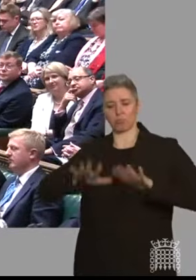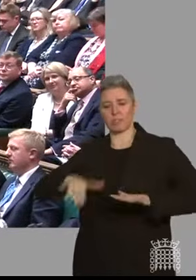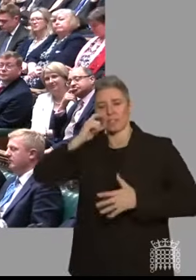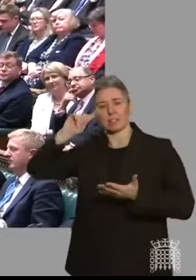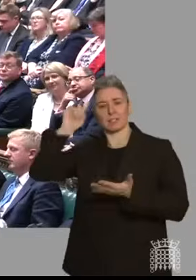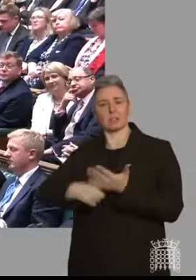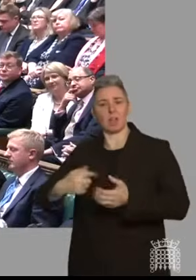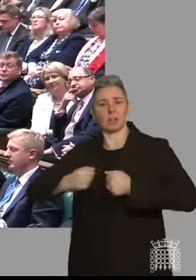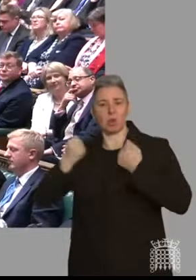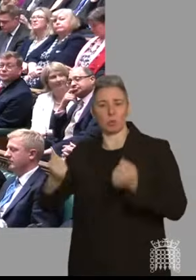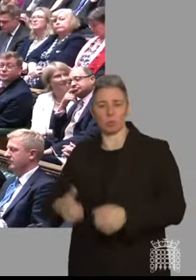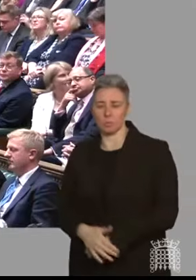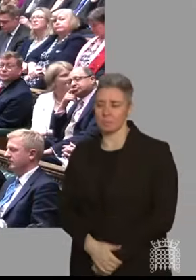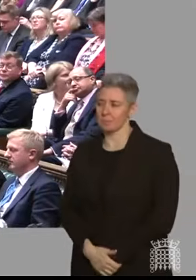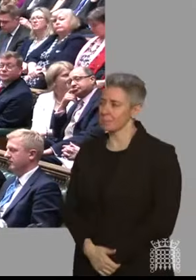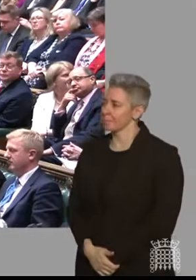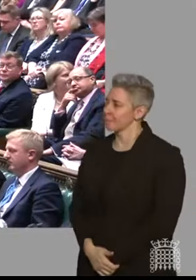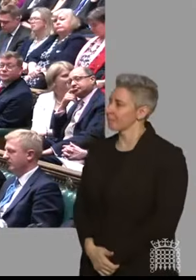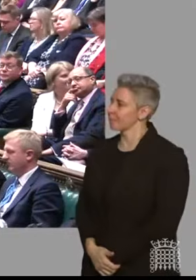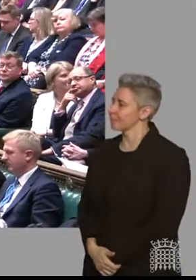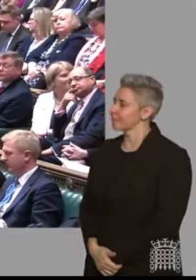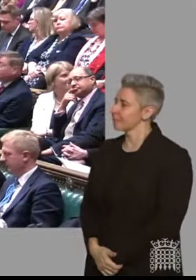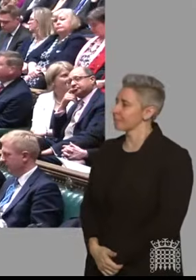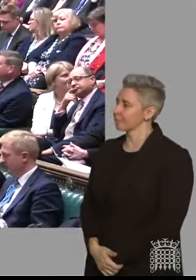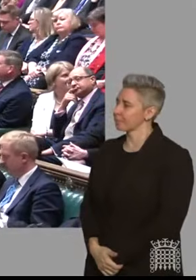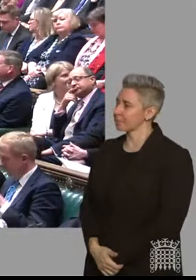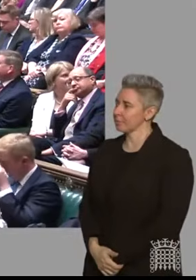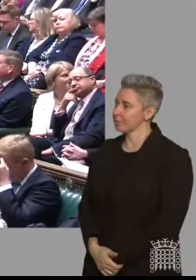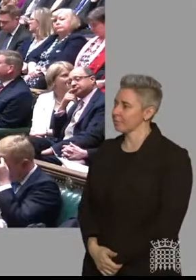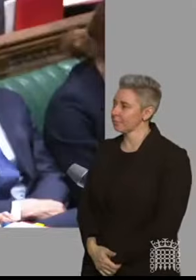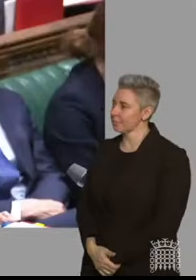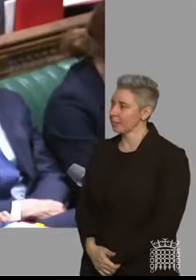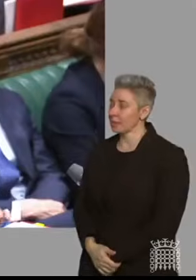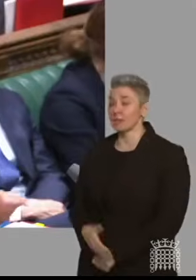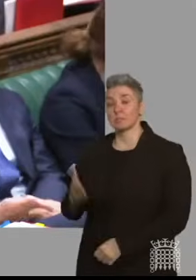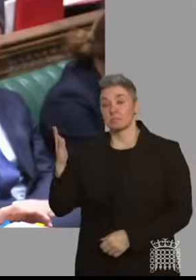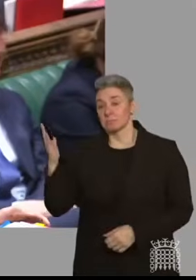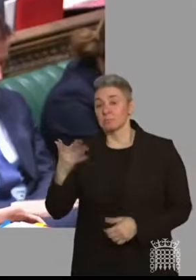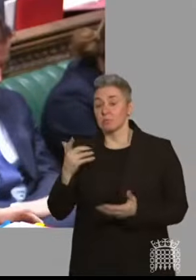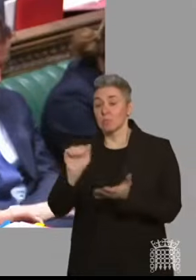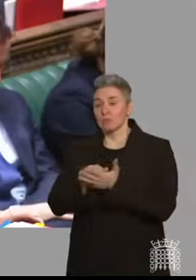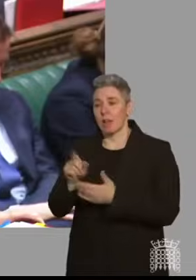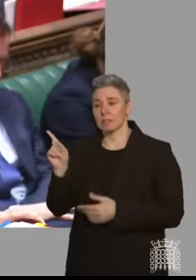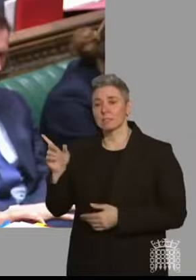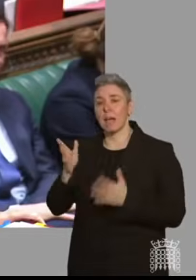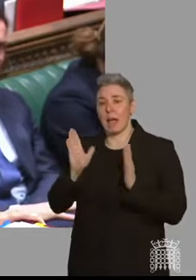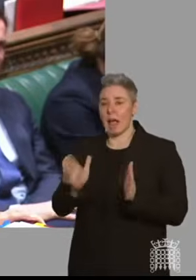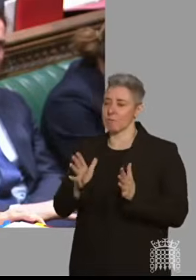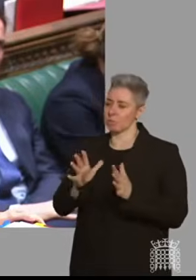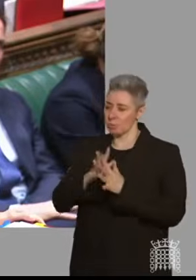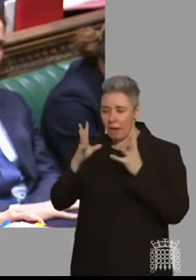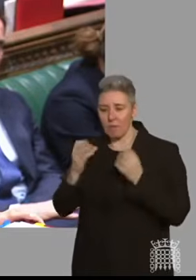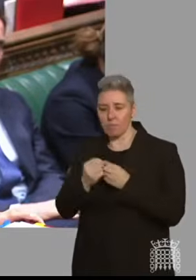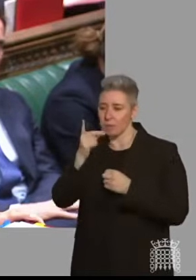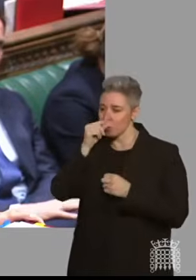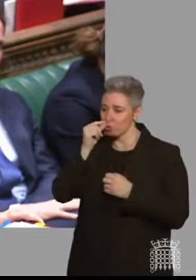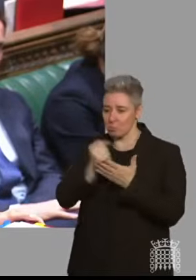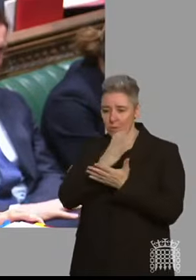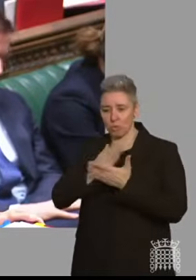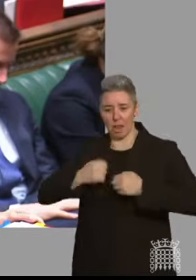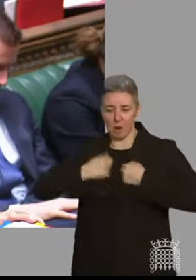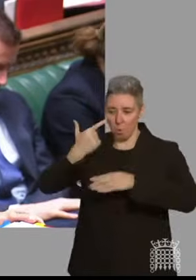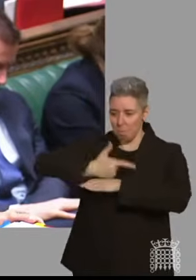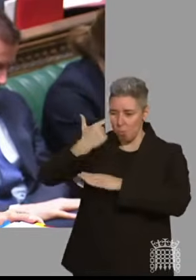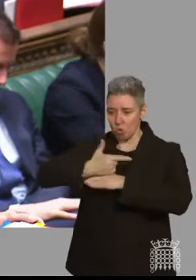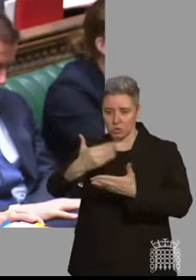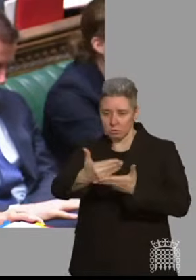honourable friend is absolutely right that we must do everything we can to secure our borders, ensure that those who come here illegally do not have the